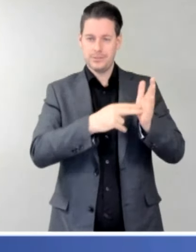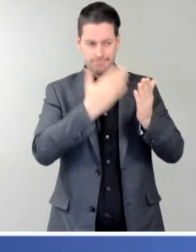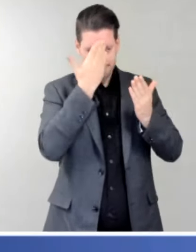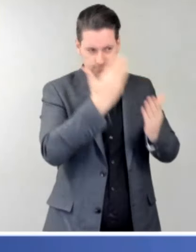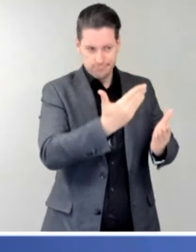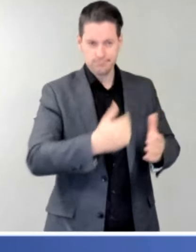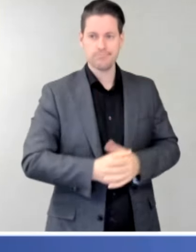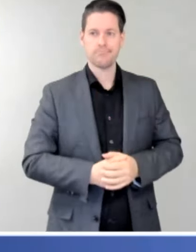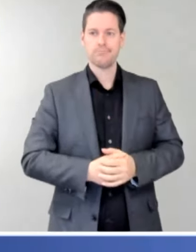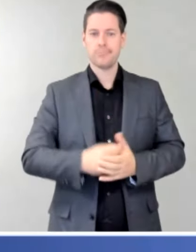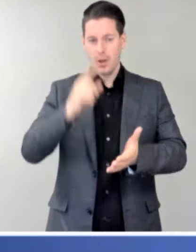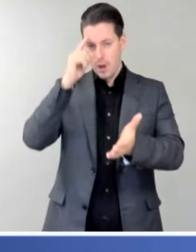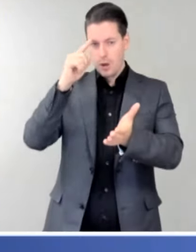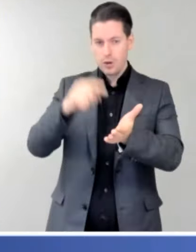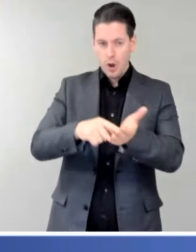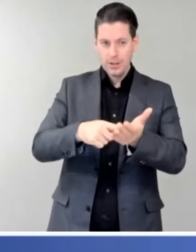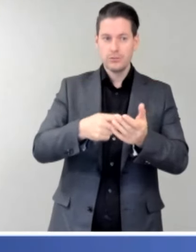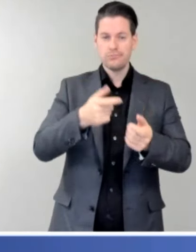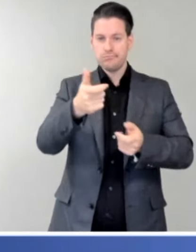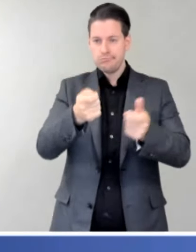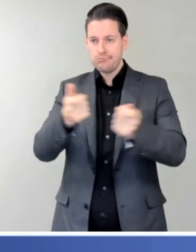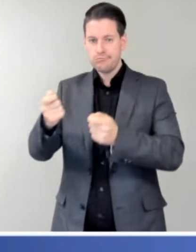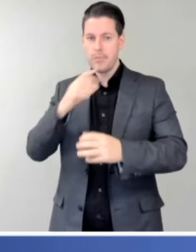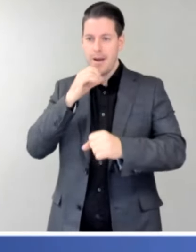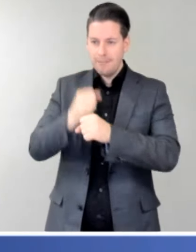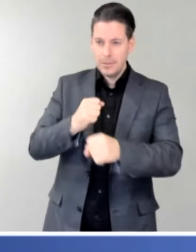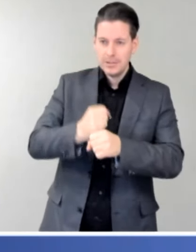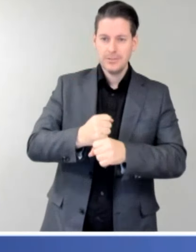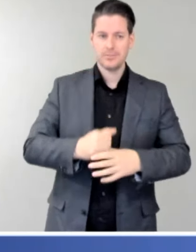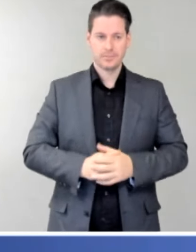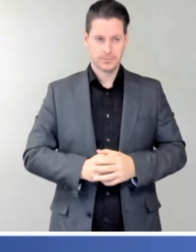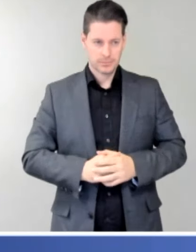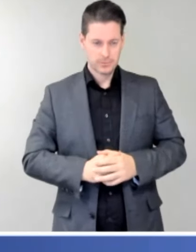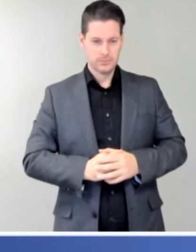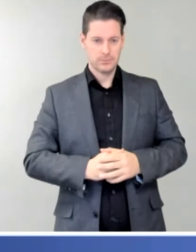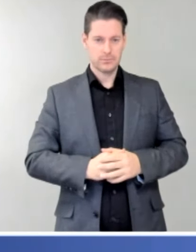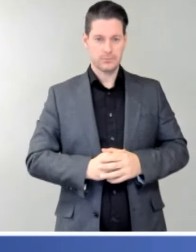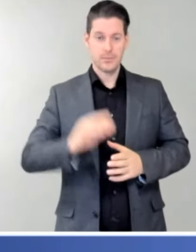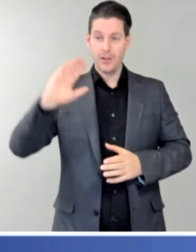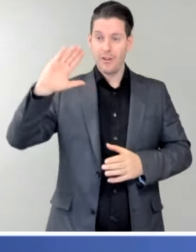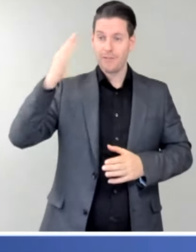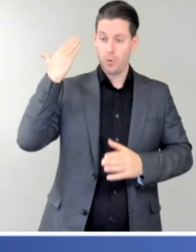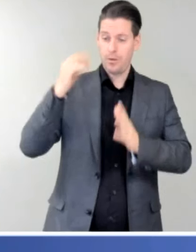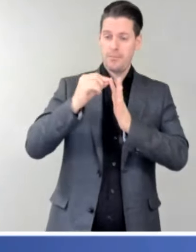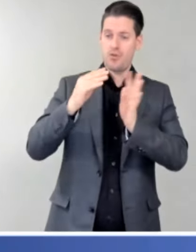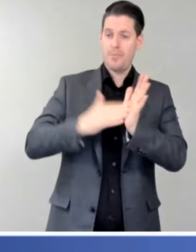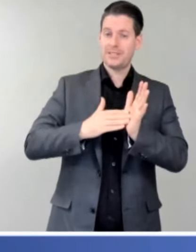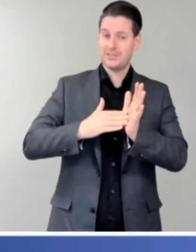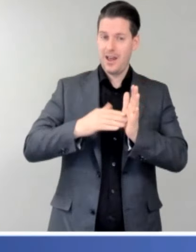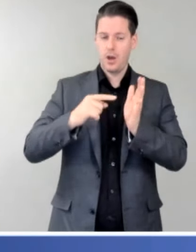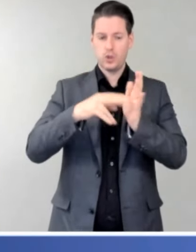acknowledge representatives of the Diplomatic Corps. I acknowledge former Prime Minister Tony Abbott